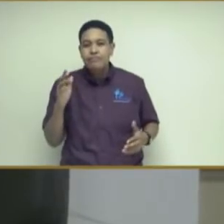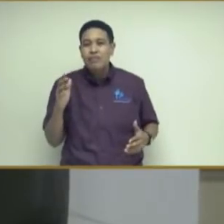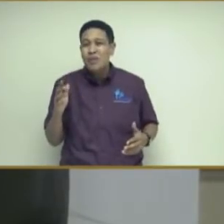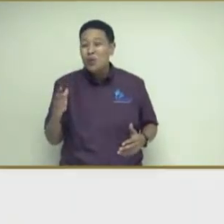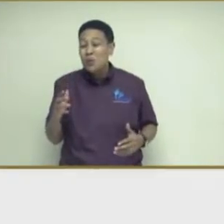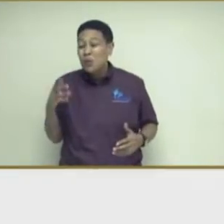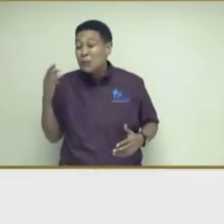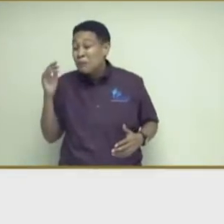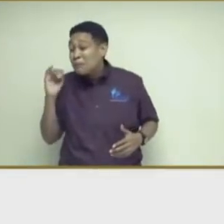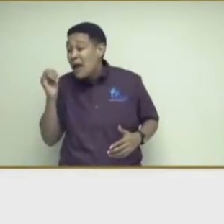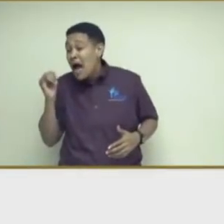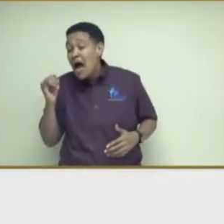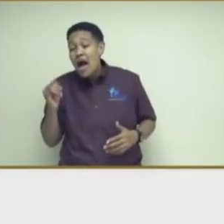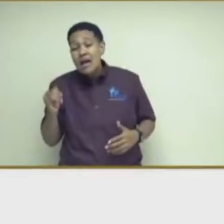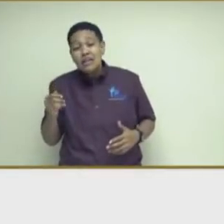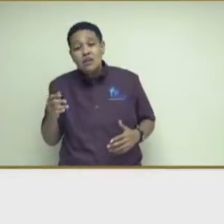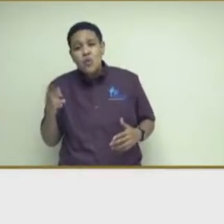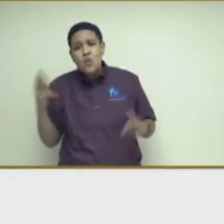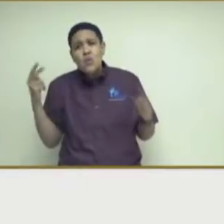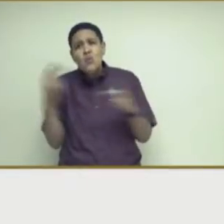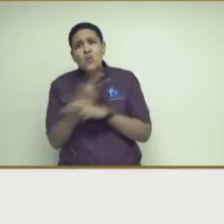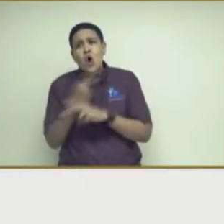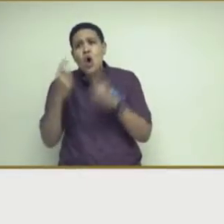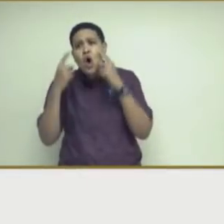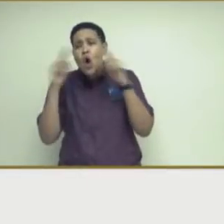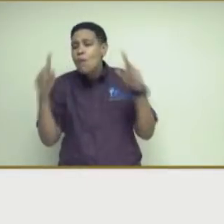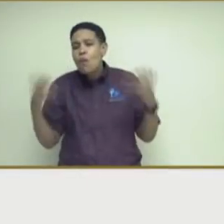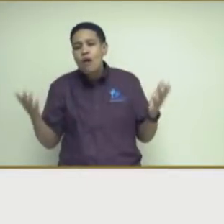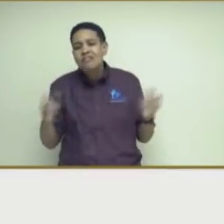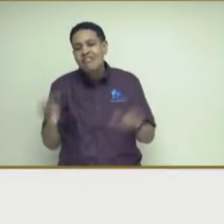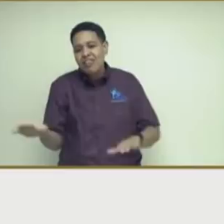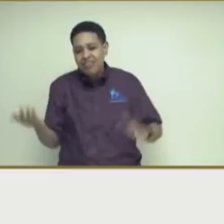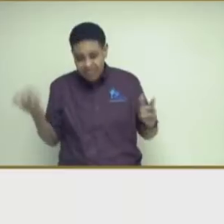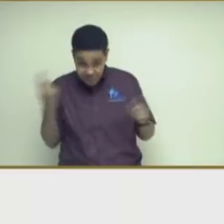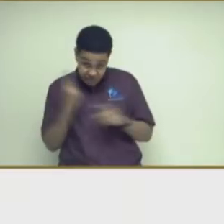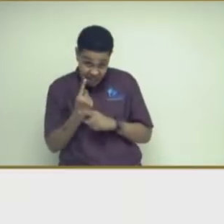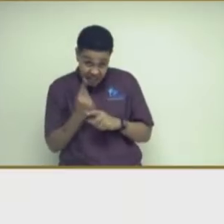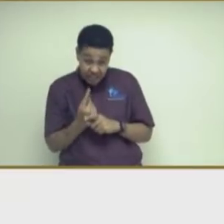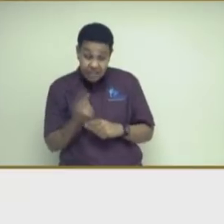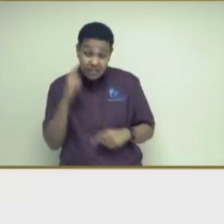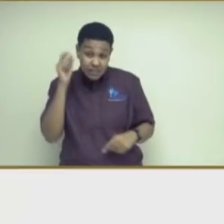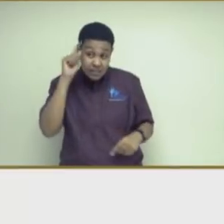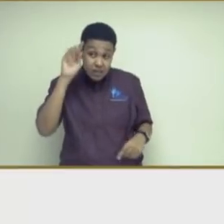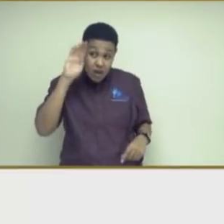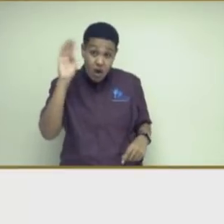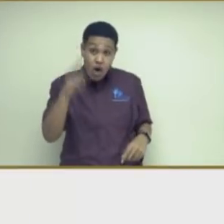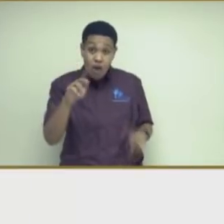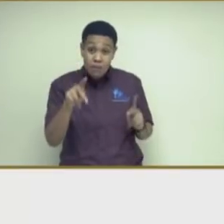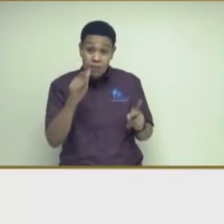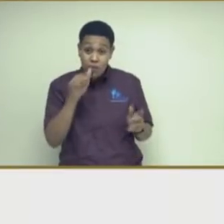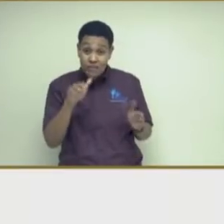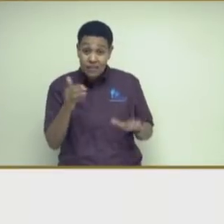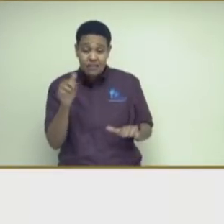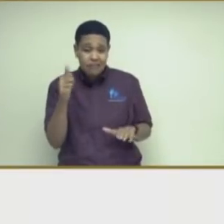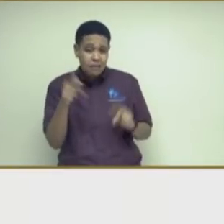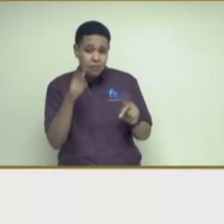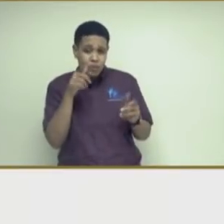outcome, and that is death. And all persons who have died, the 10 persons who have